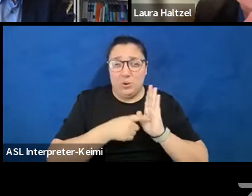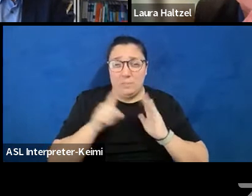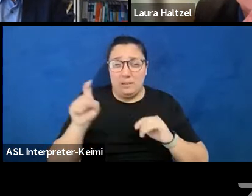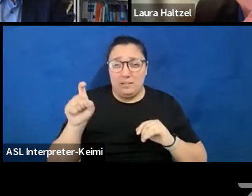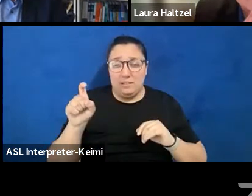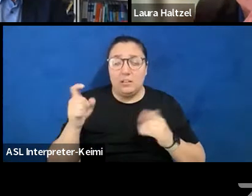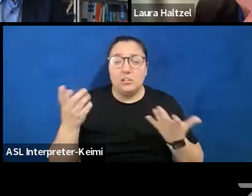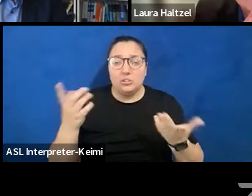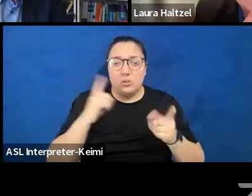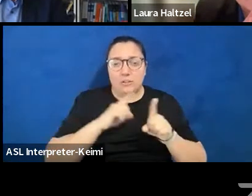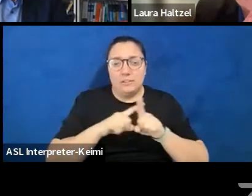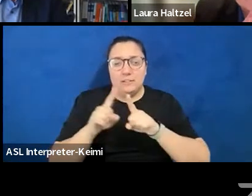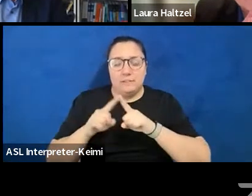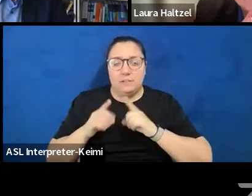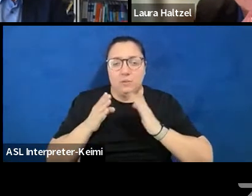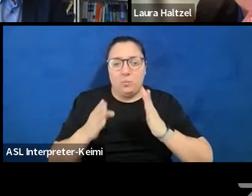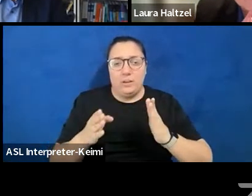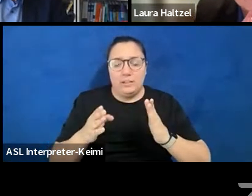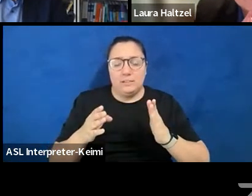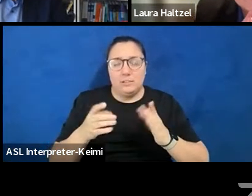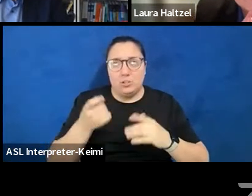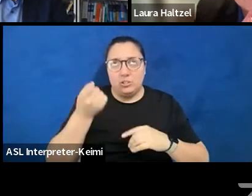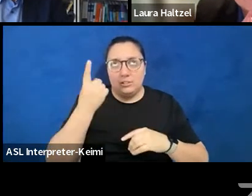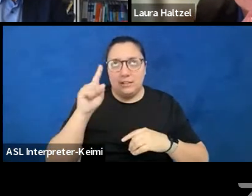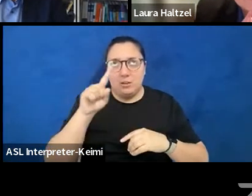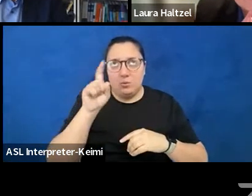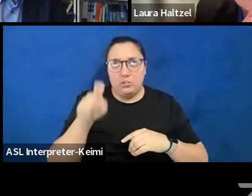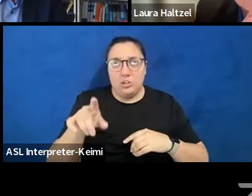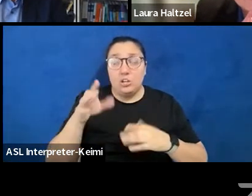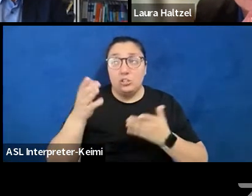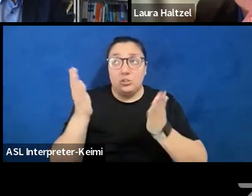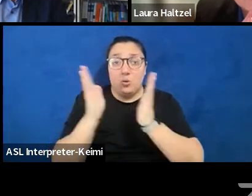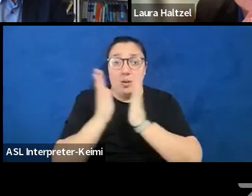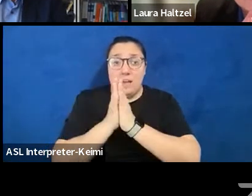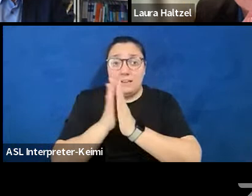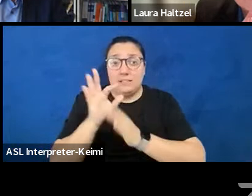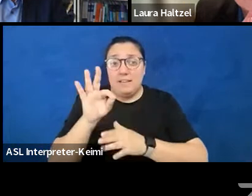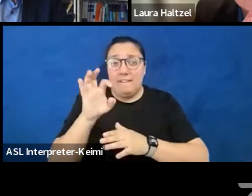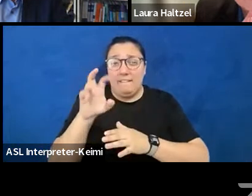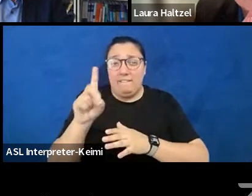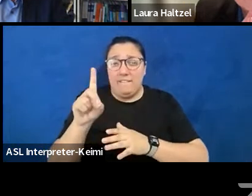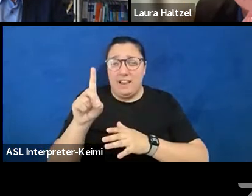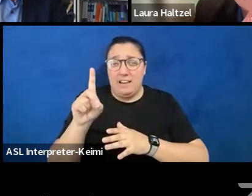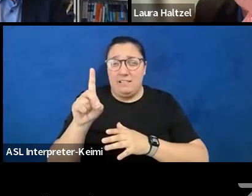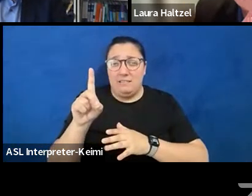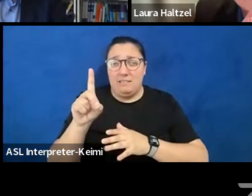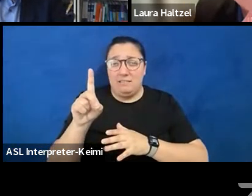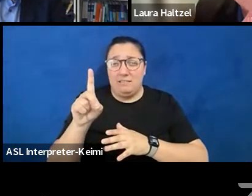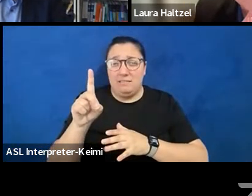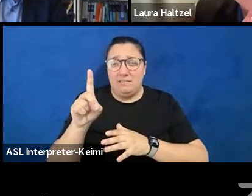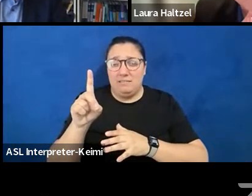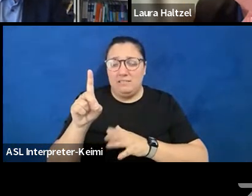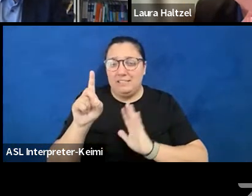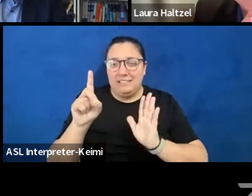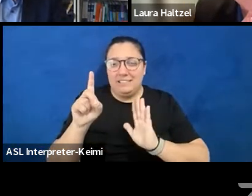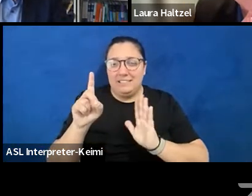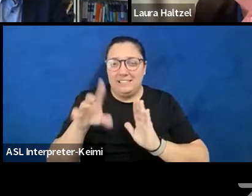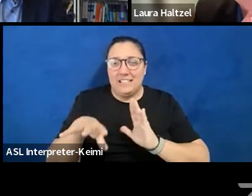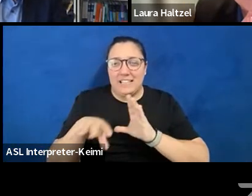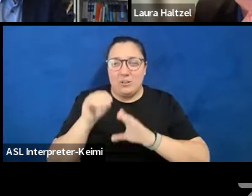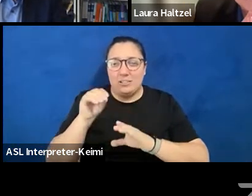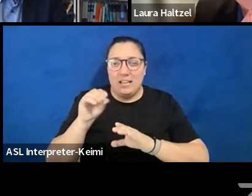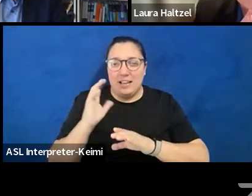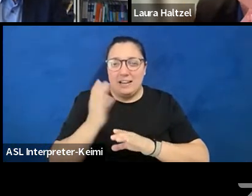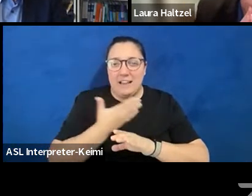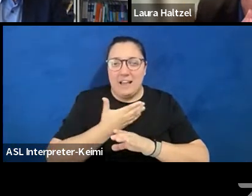ways to understand this question. One is the Fed as the Federal Reserve, which I feel like is a little outside our mandate here. But